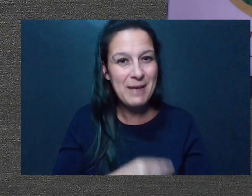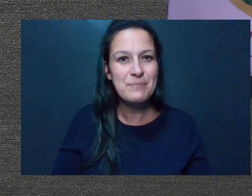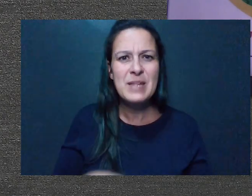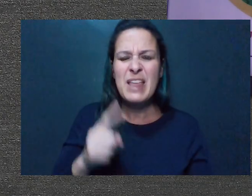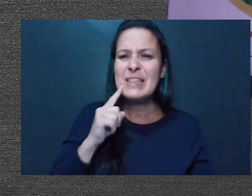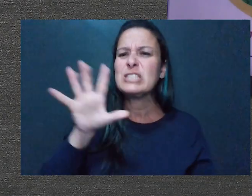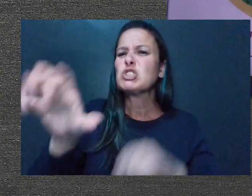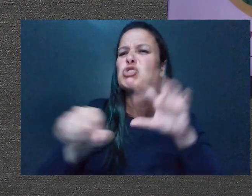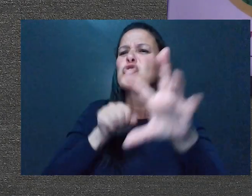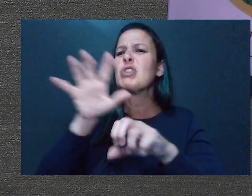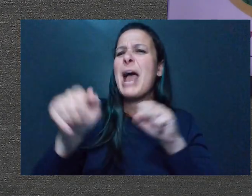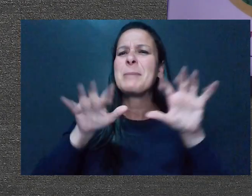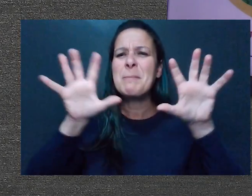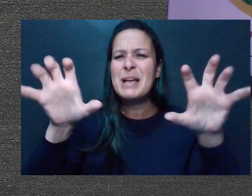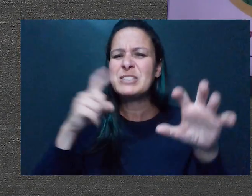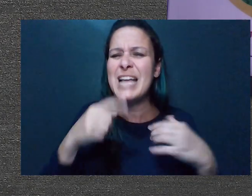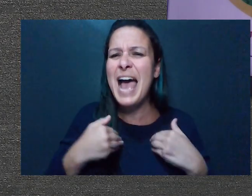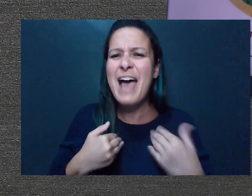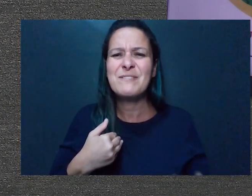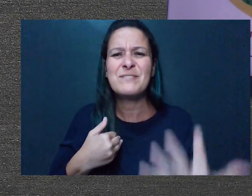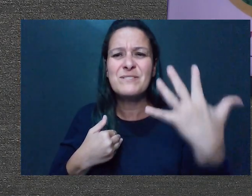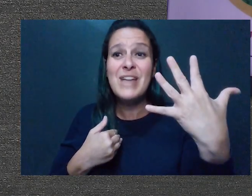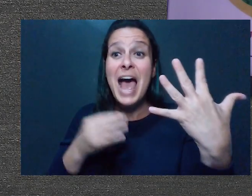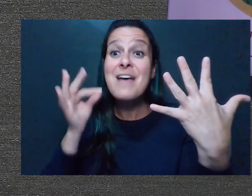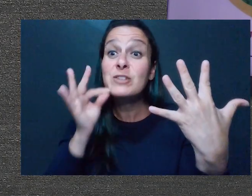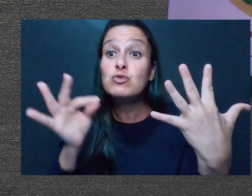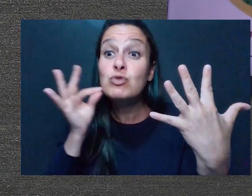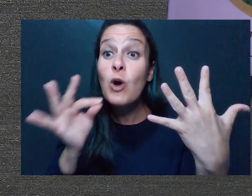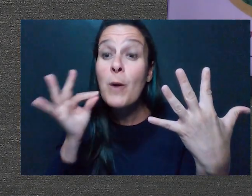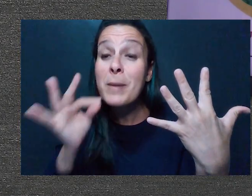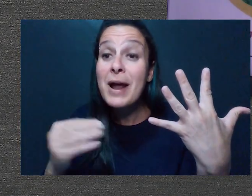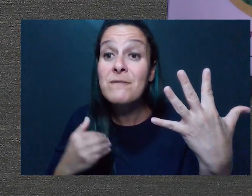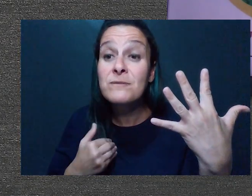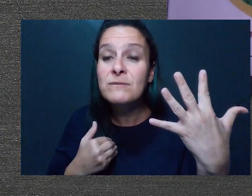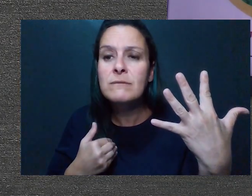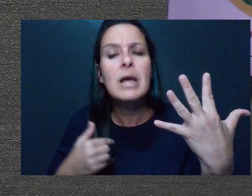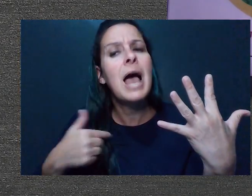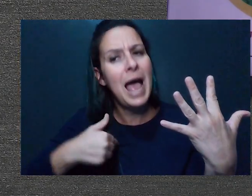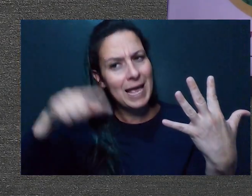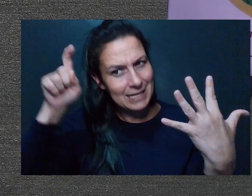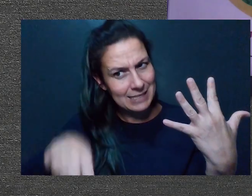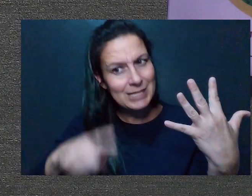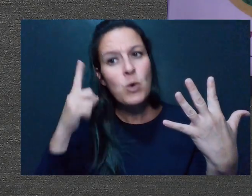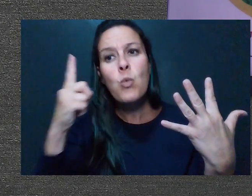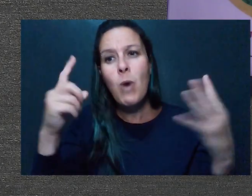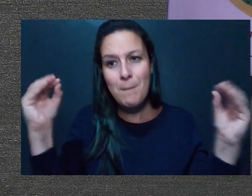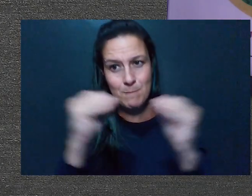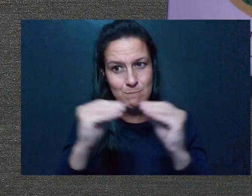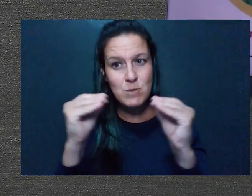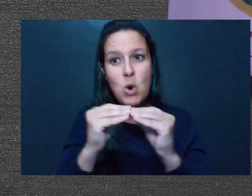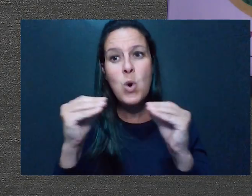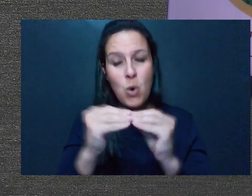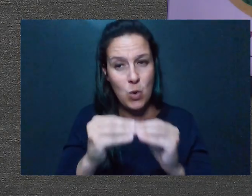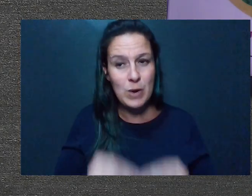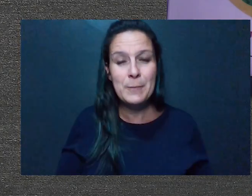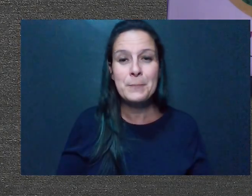grabby monster says, I have 5 strawberries. I need 1 more.